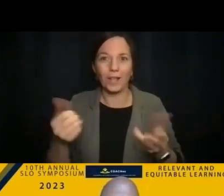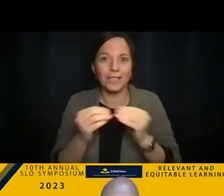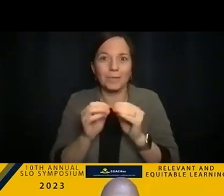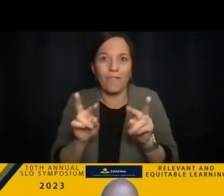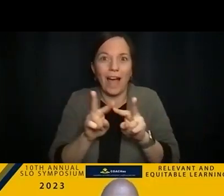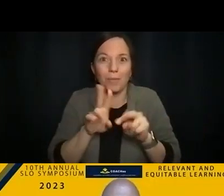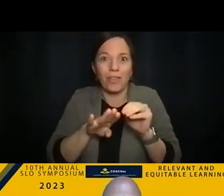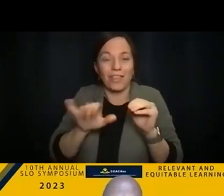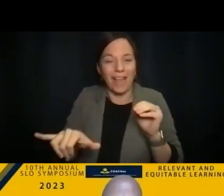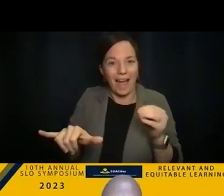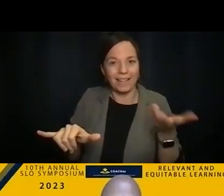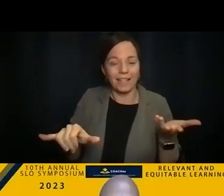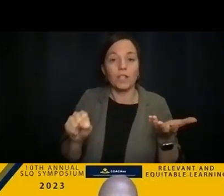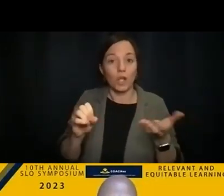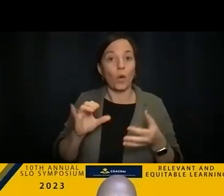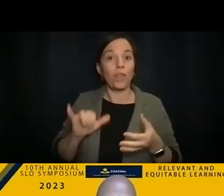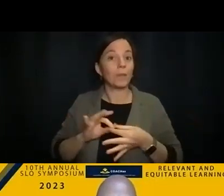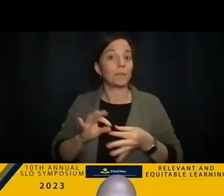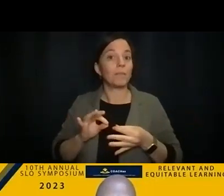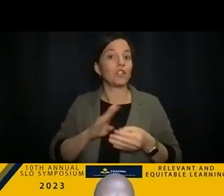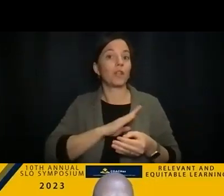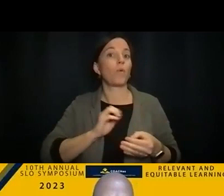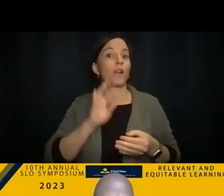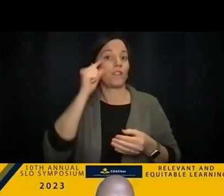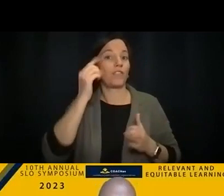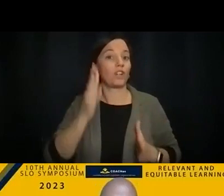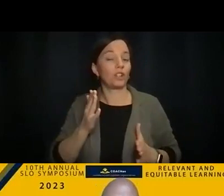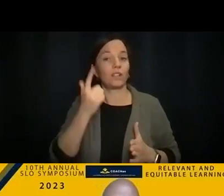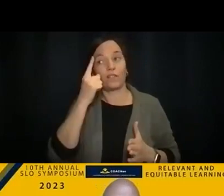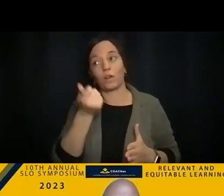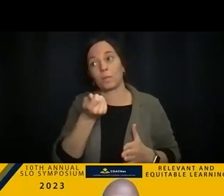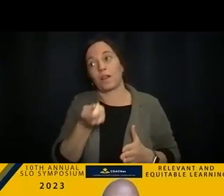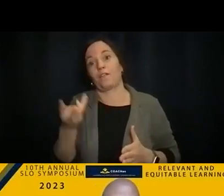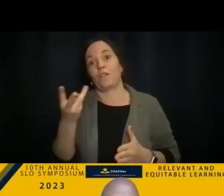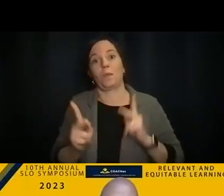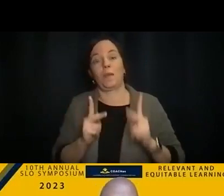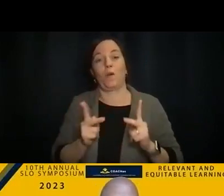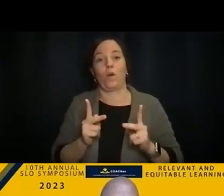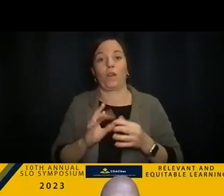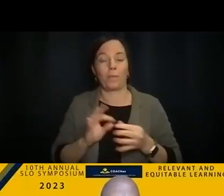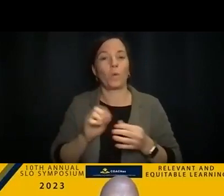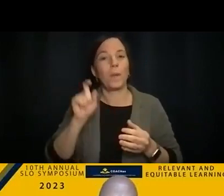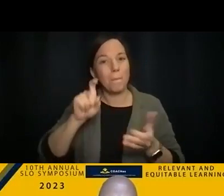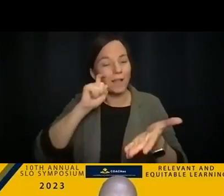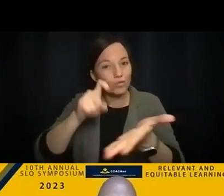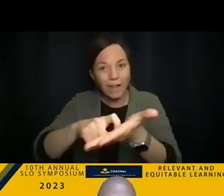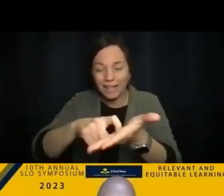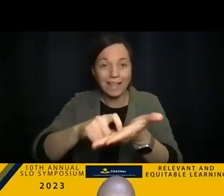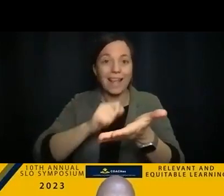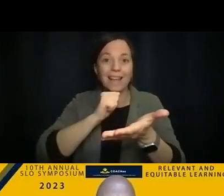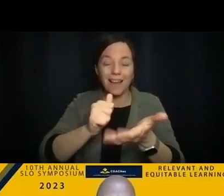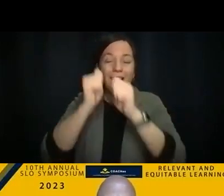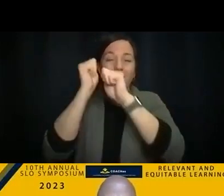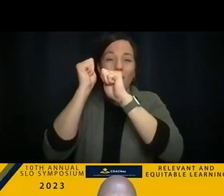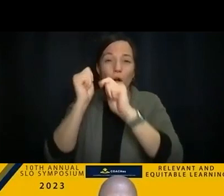that? And so it actually got brought up at Board of Governors by a couple different people last week in comments about, you know, we've got to recognize that not